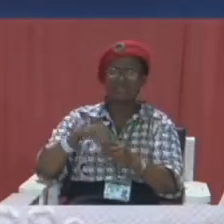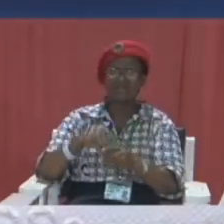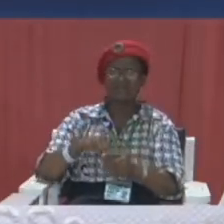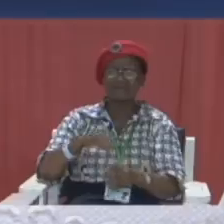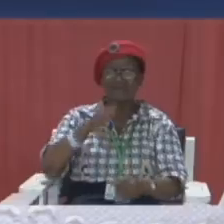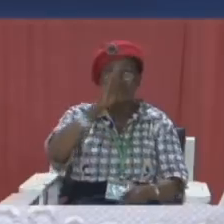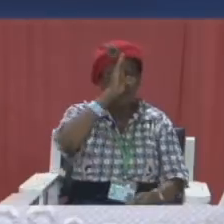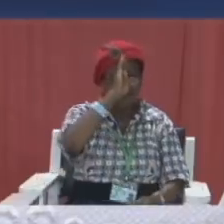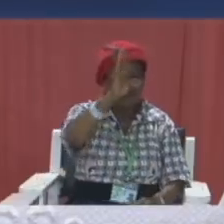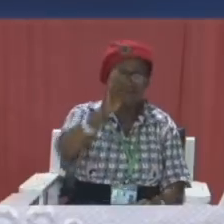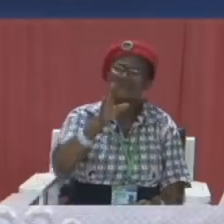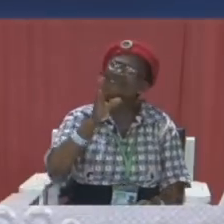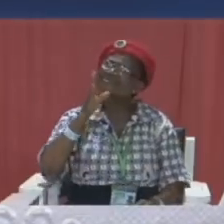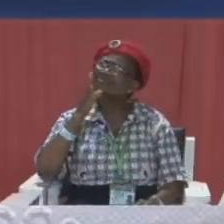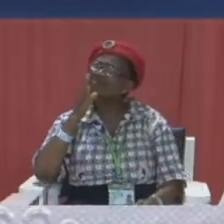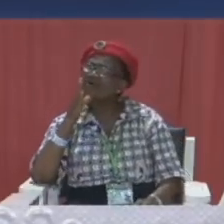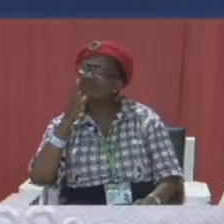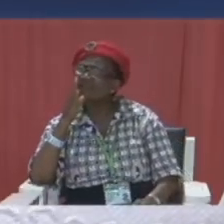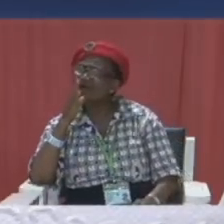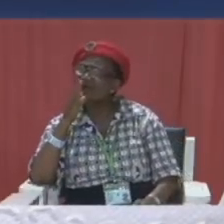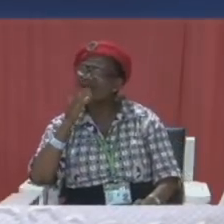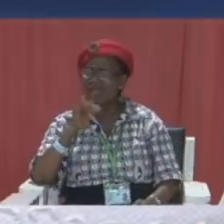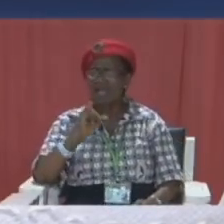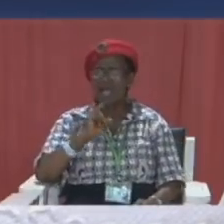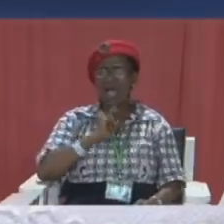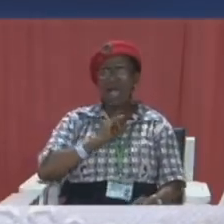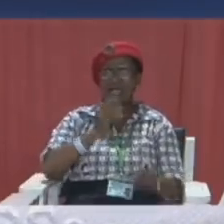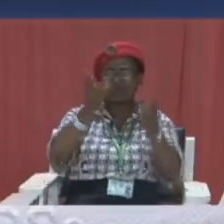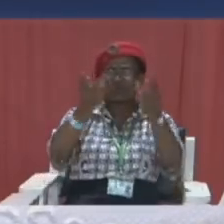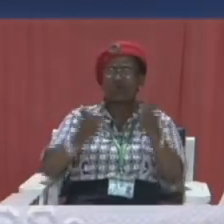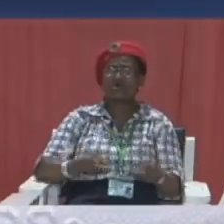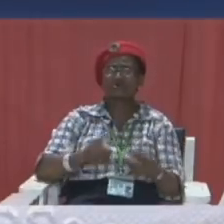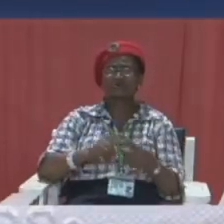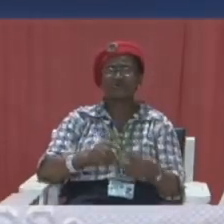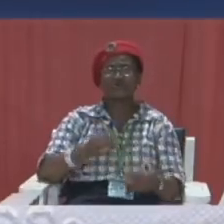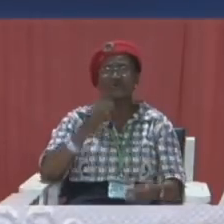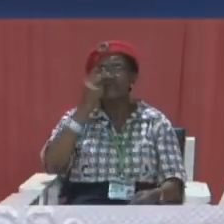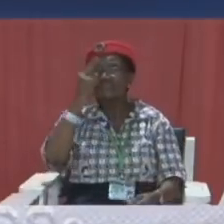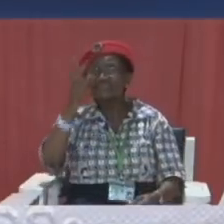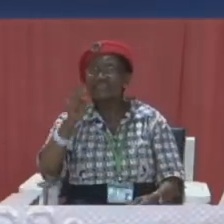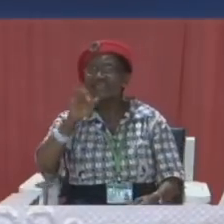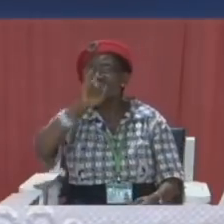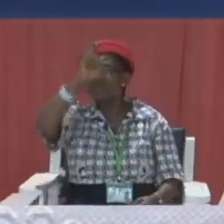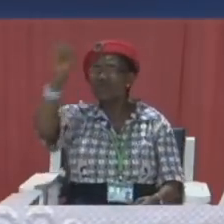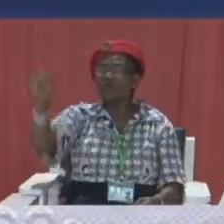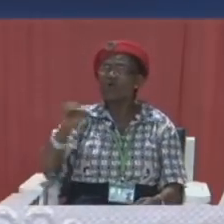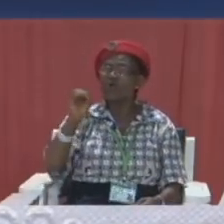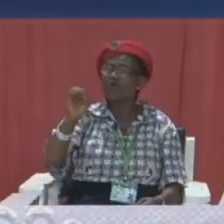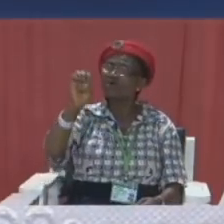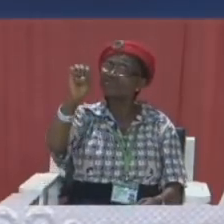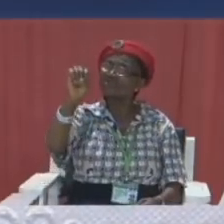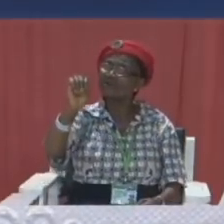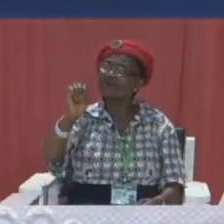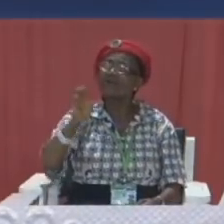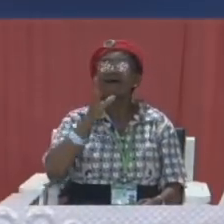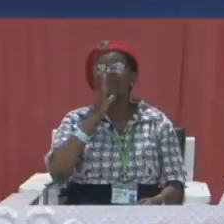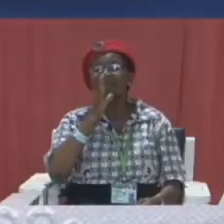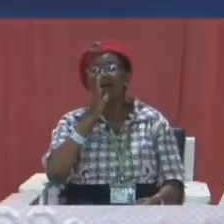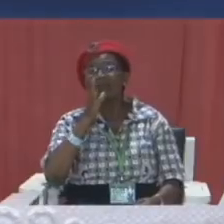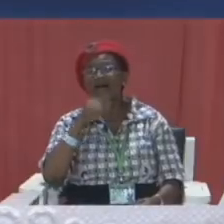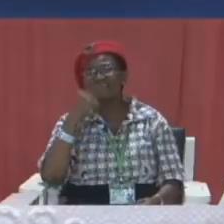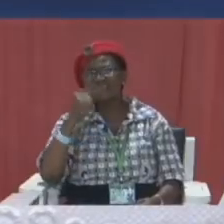greeted the mother. I want to see Joe. Mama said, Joe is too tired. Why